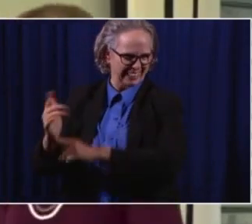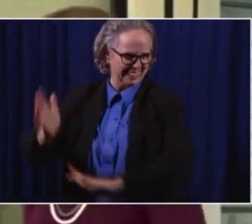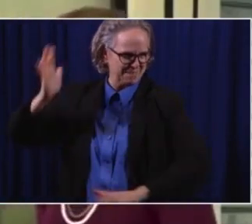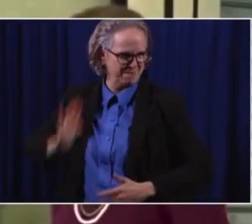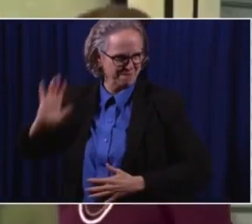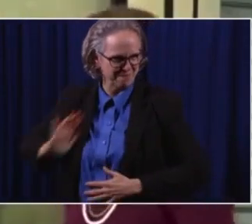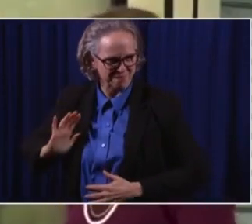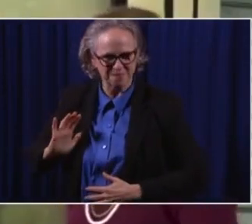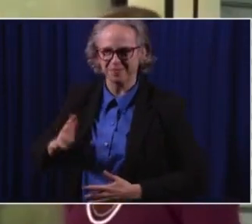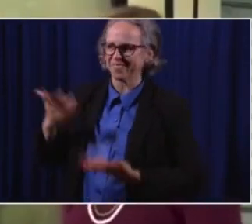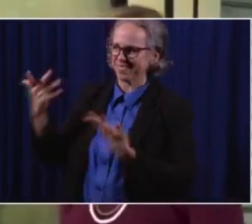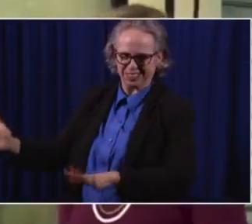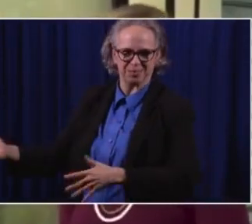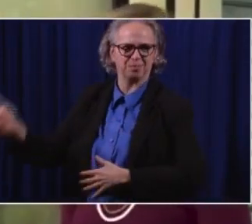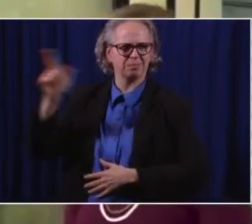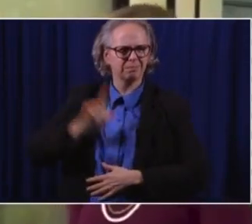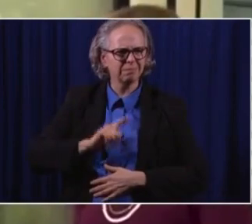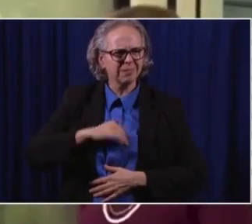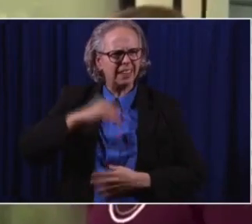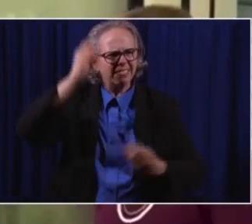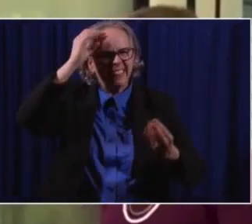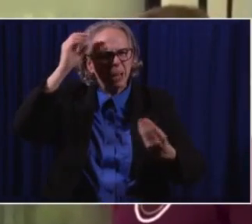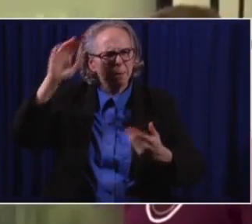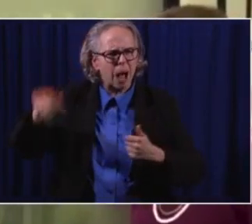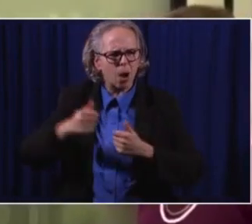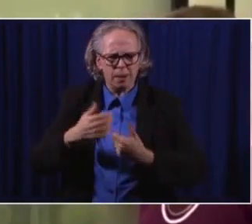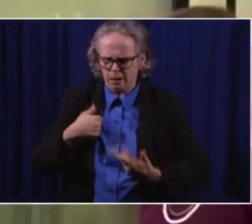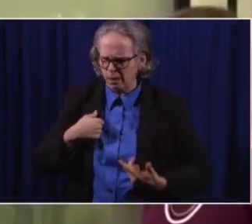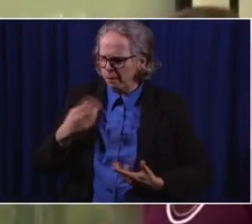Talking about the waffles makes me hungry. So,